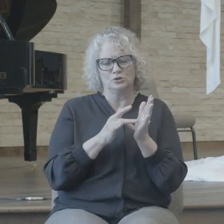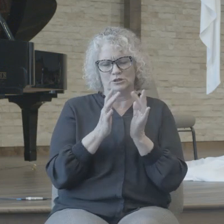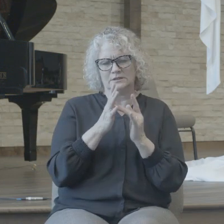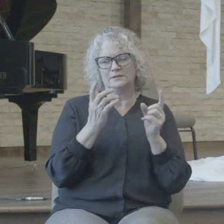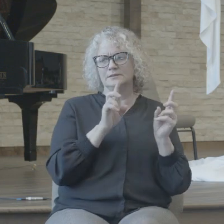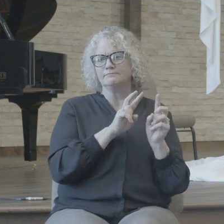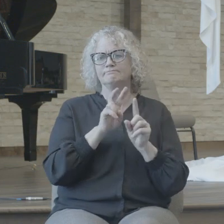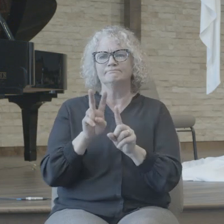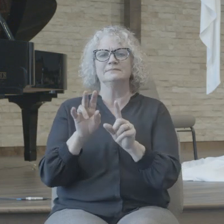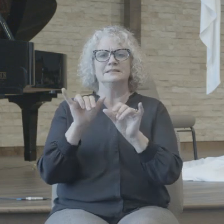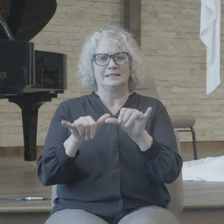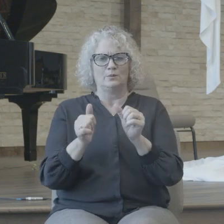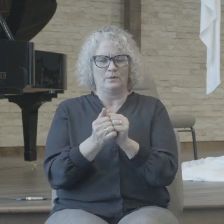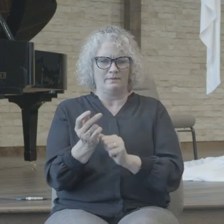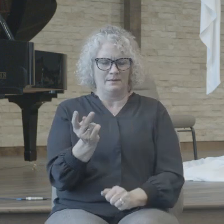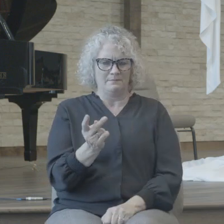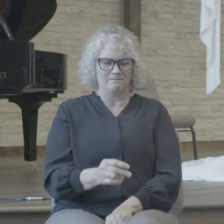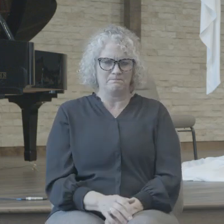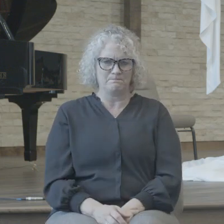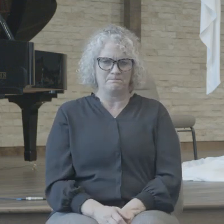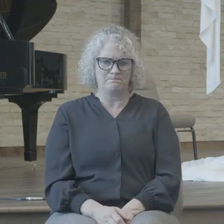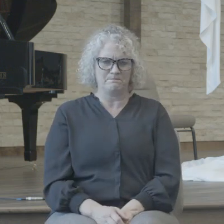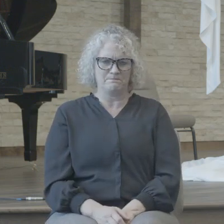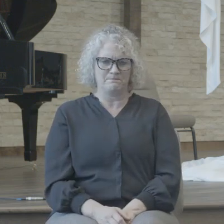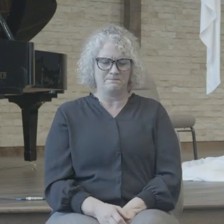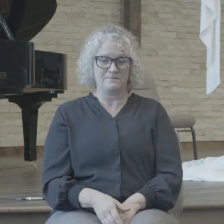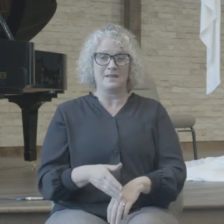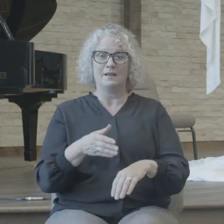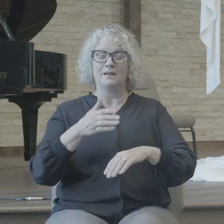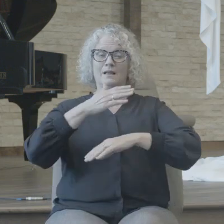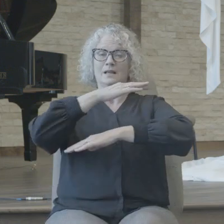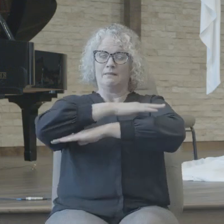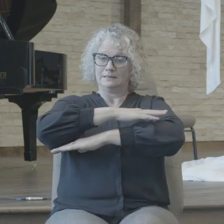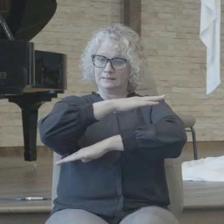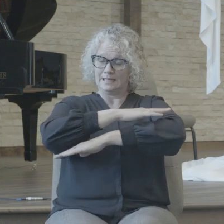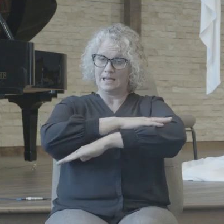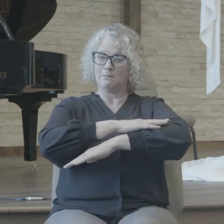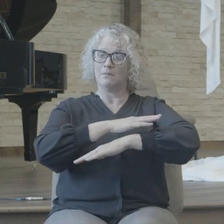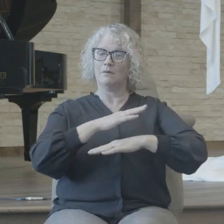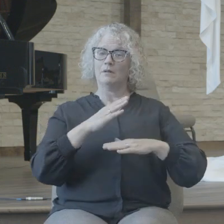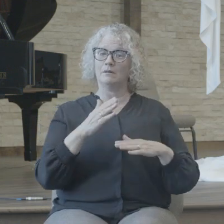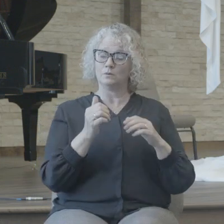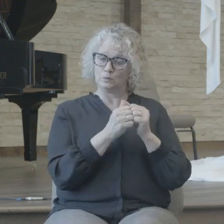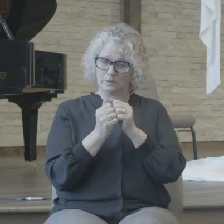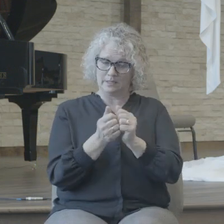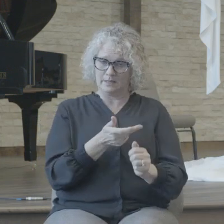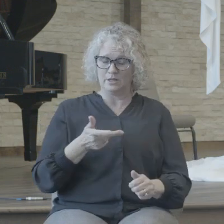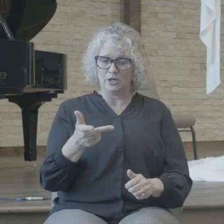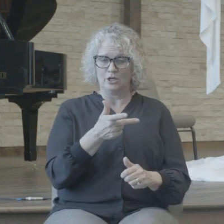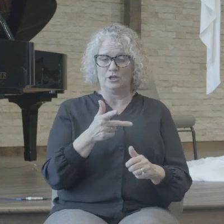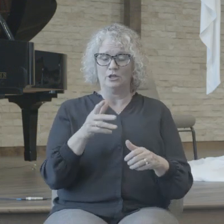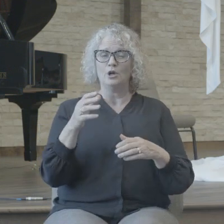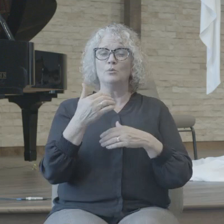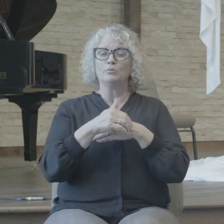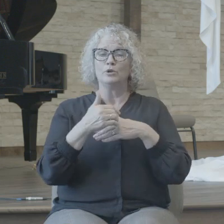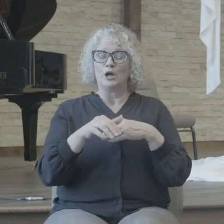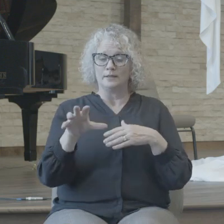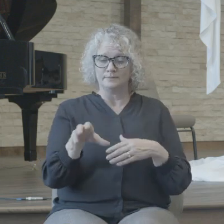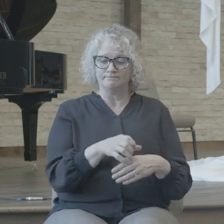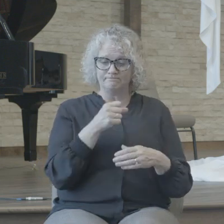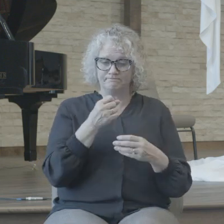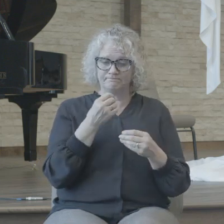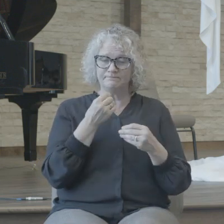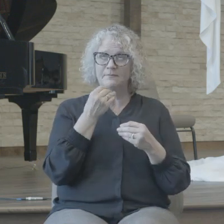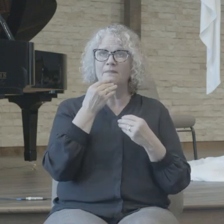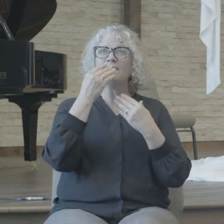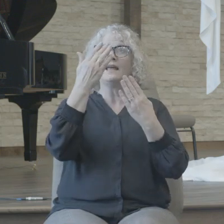stay with them. When he was at the table with them, he took bread, gave thanks, broke it, and began to give